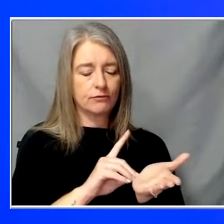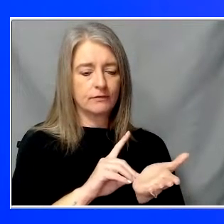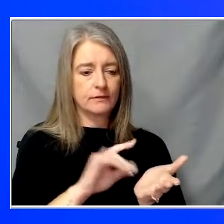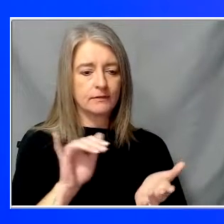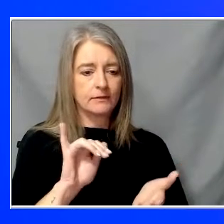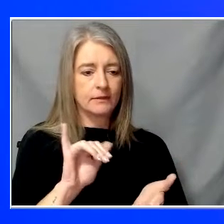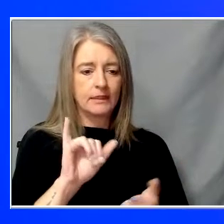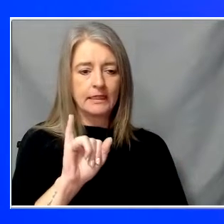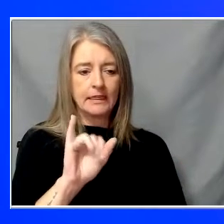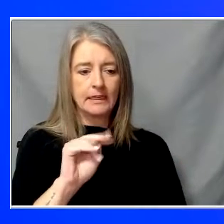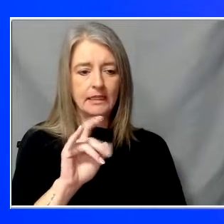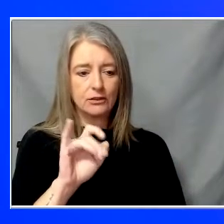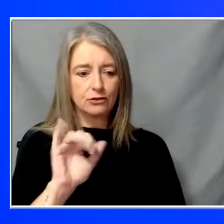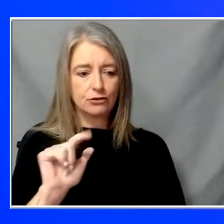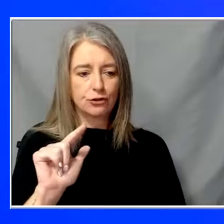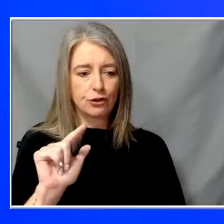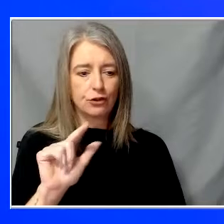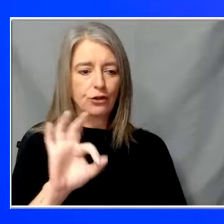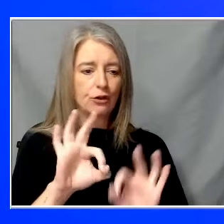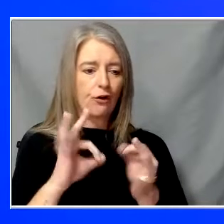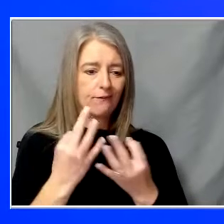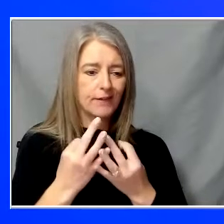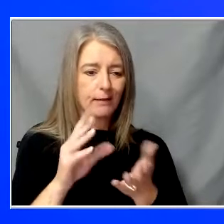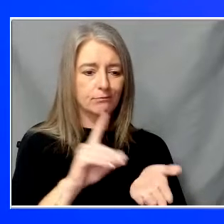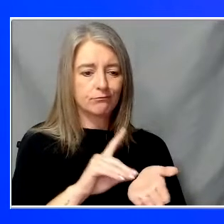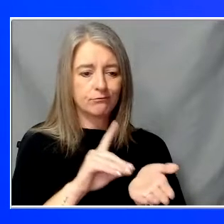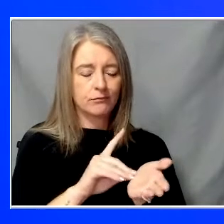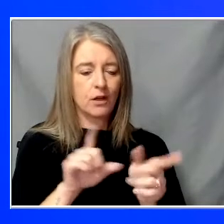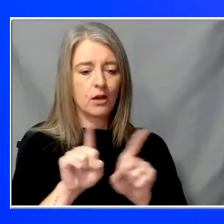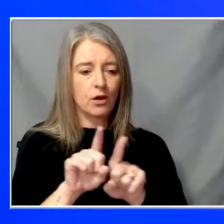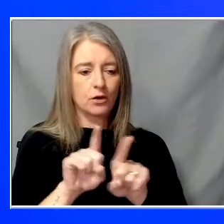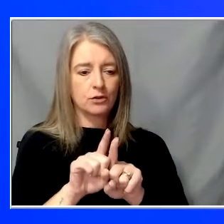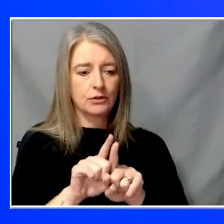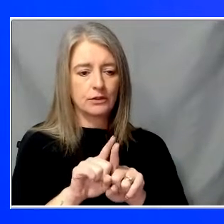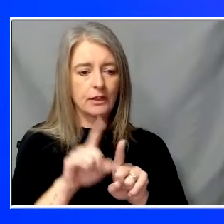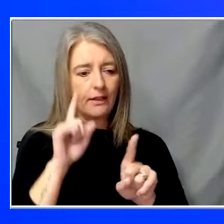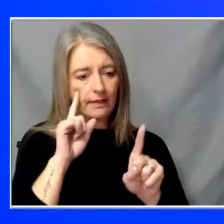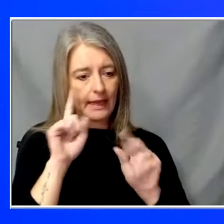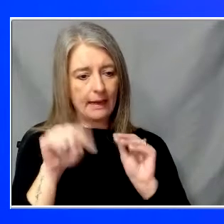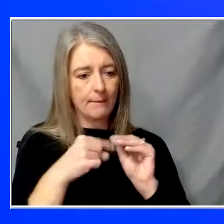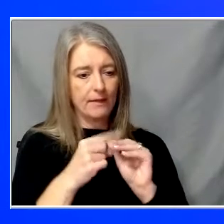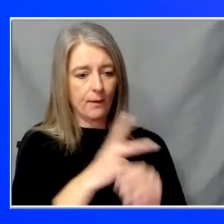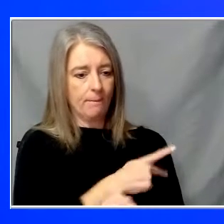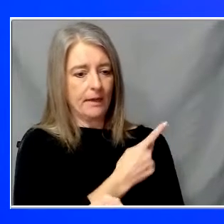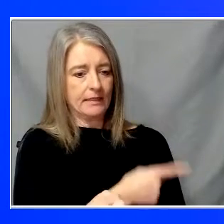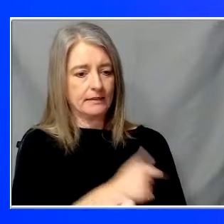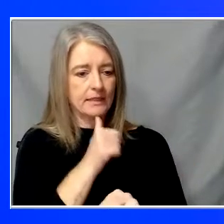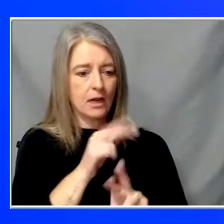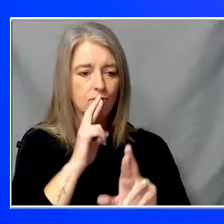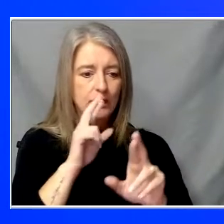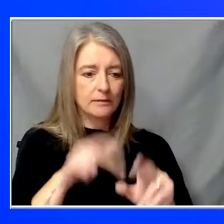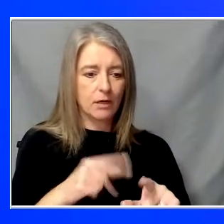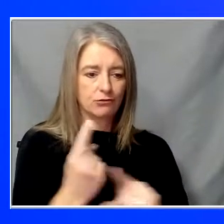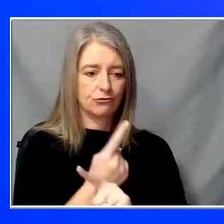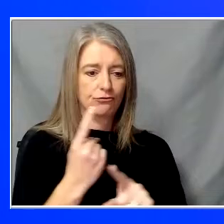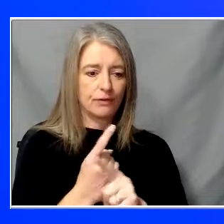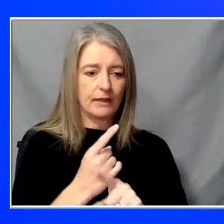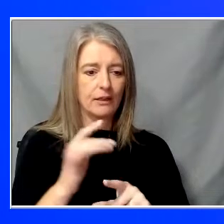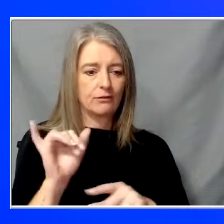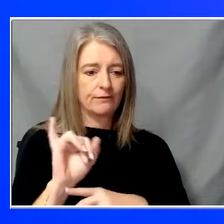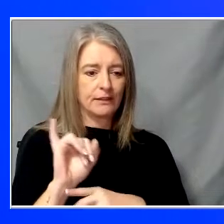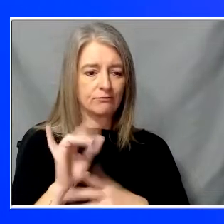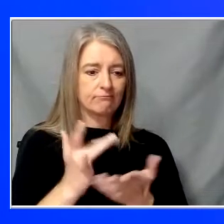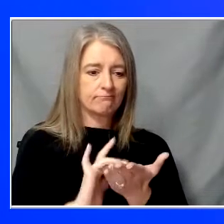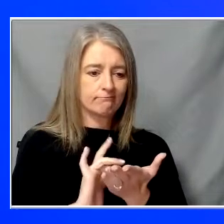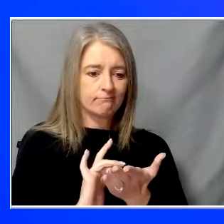internal medicine doctor, family doctor, also need concern if those patients did not respond to regular infection, because